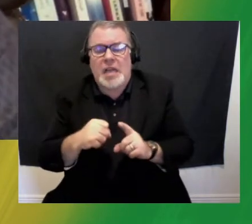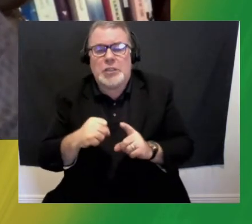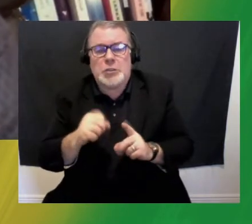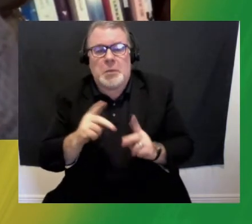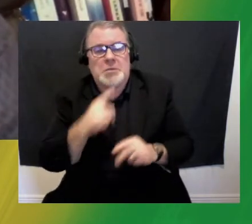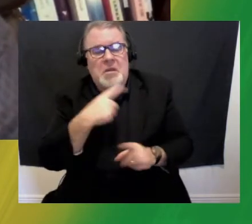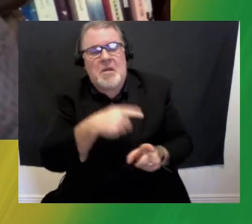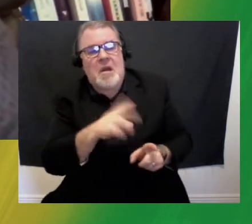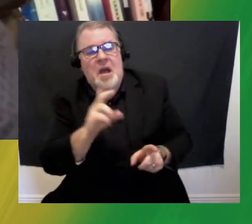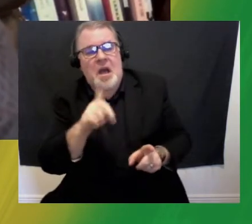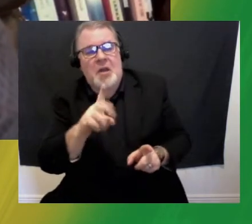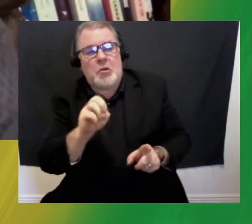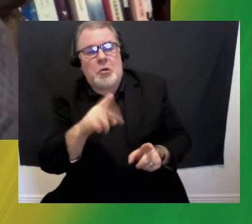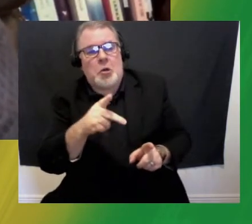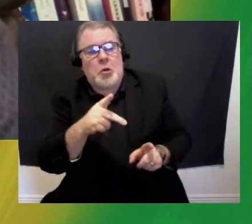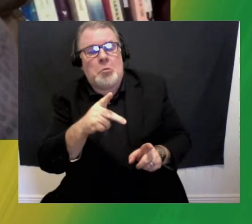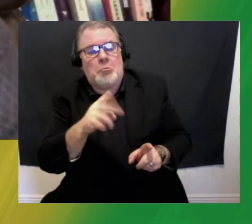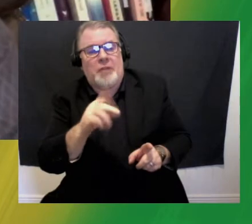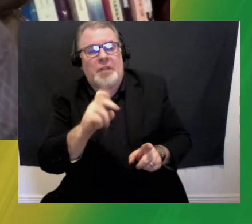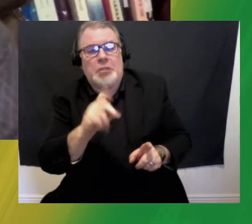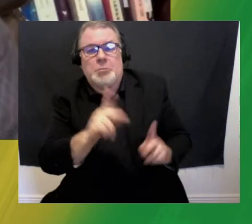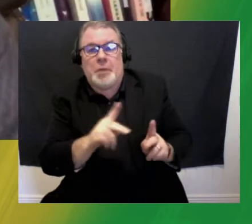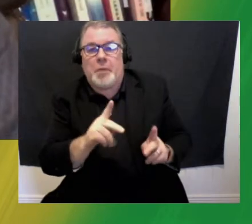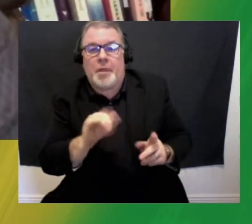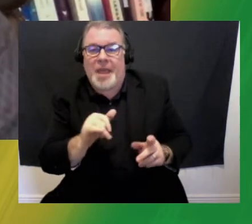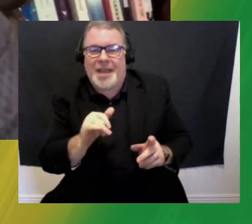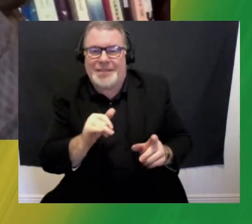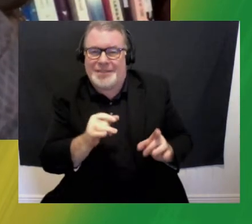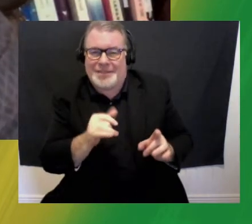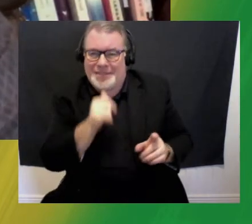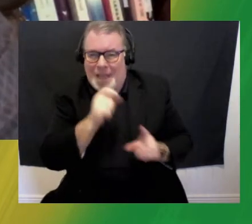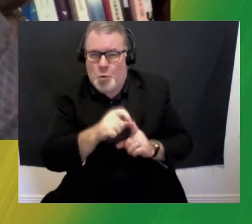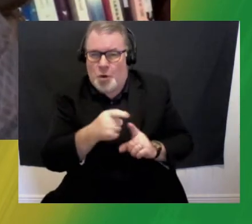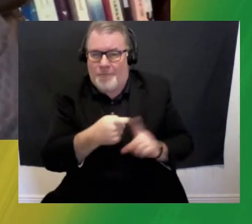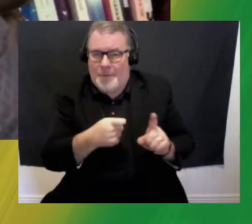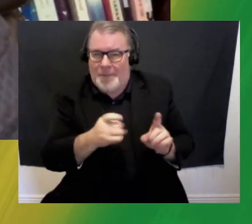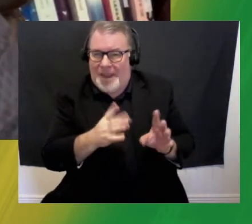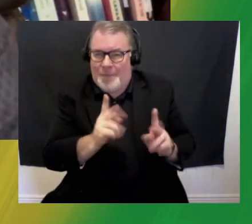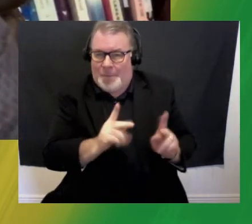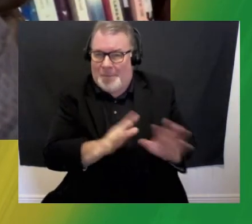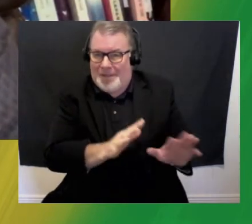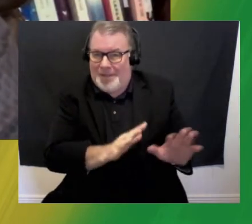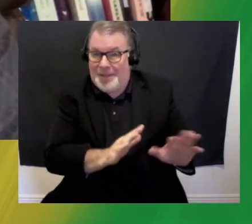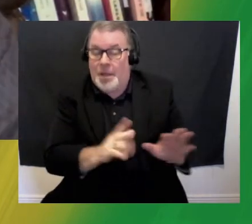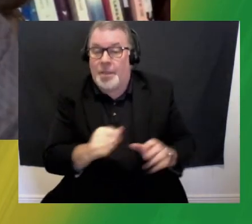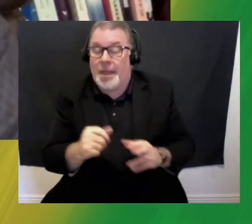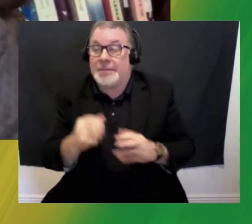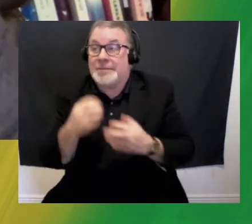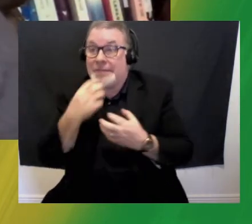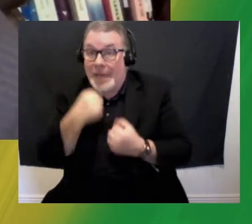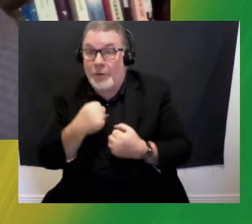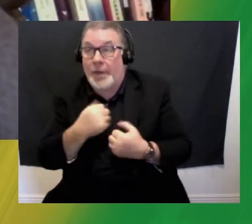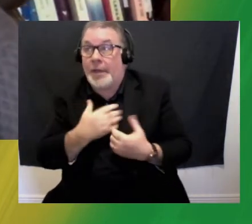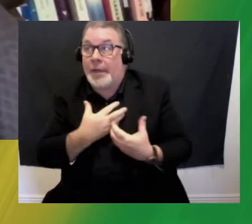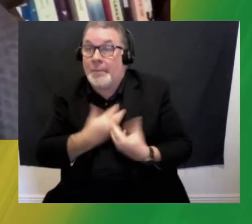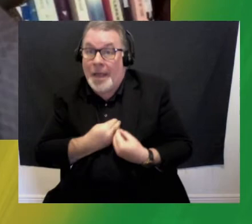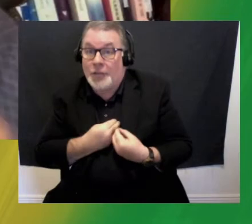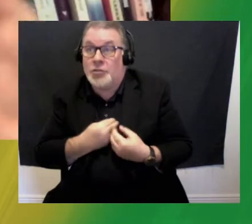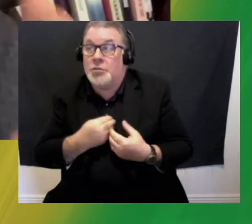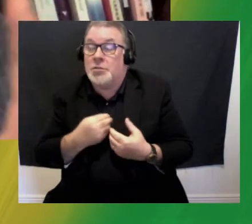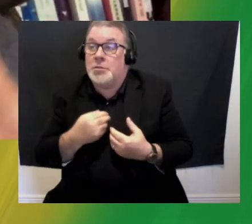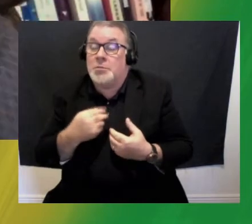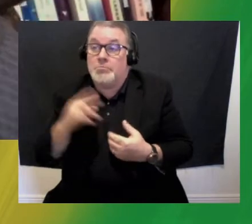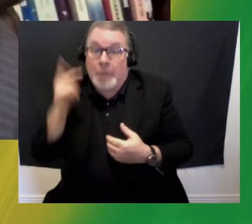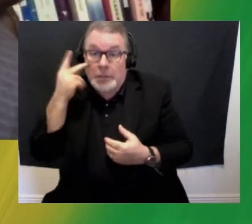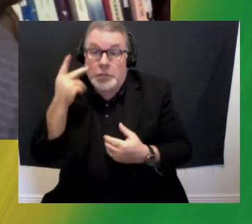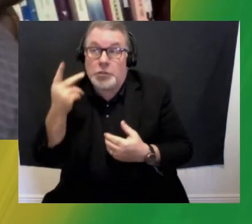Like, that's not a word hateful people use. They use a lot worse. Those are words that caring, compassionate, politicians and service providers use. But